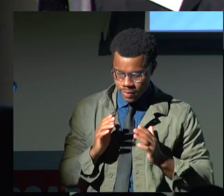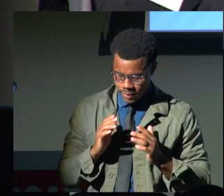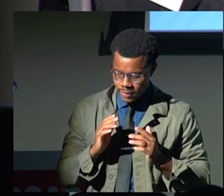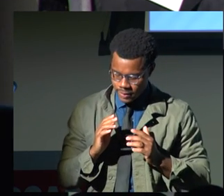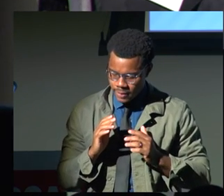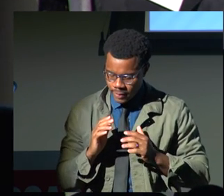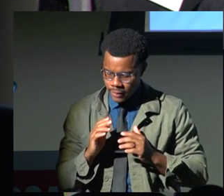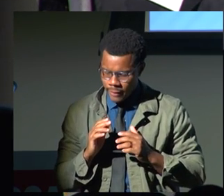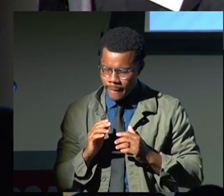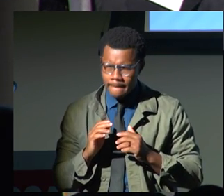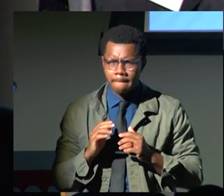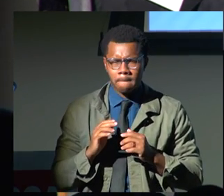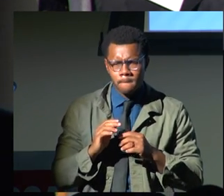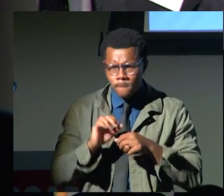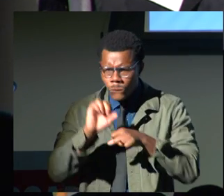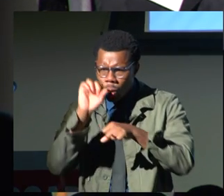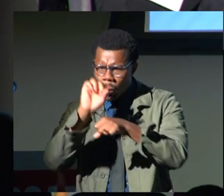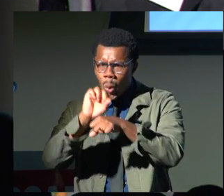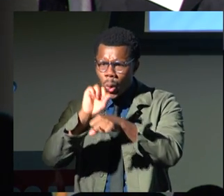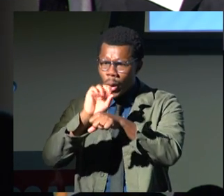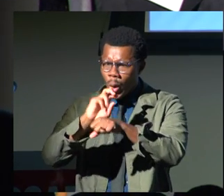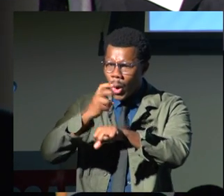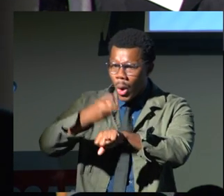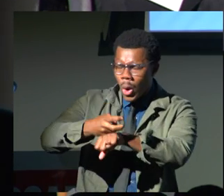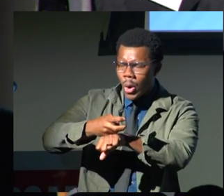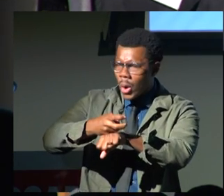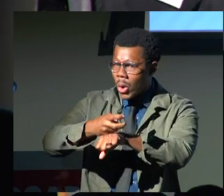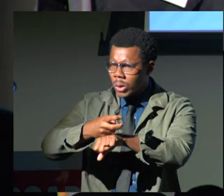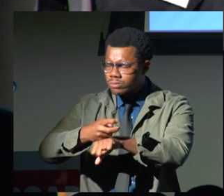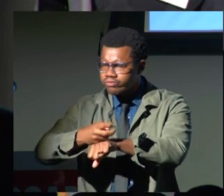very hard to contain